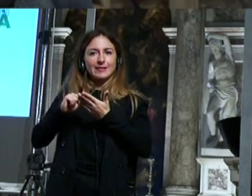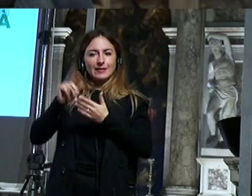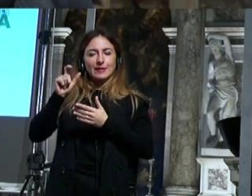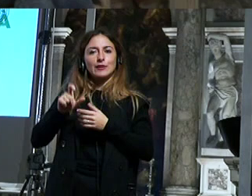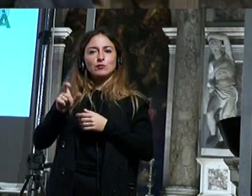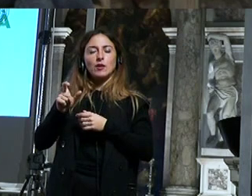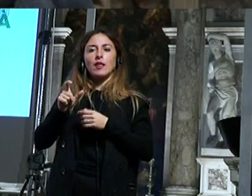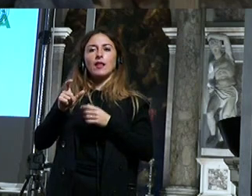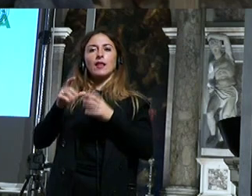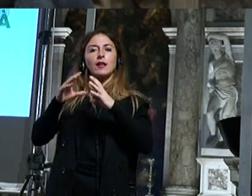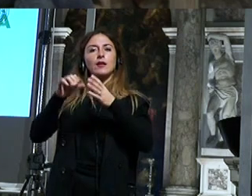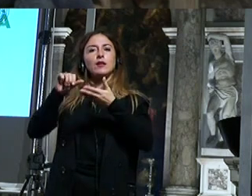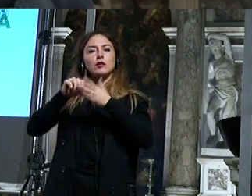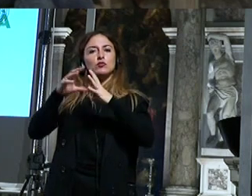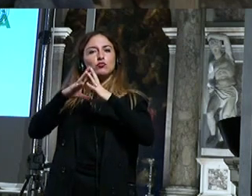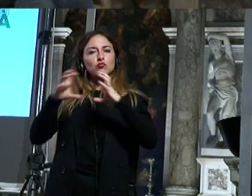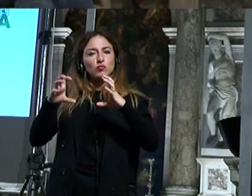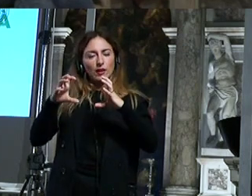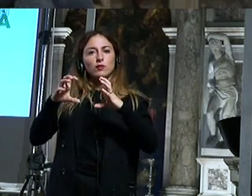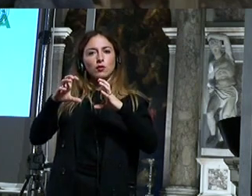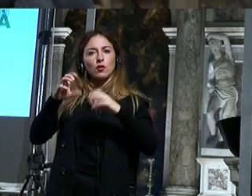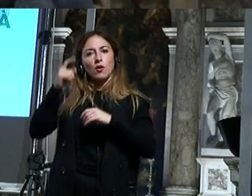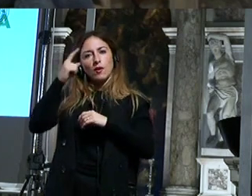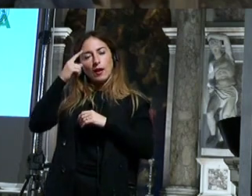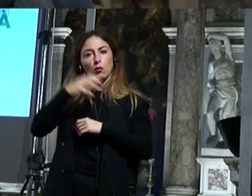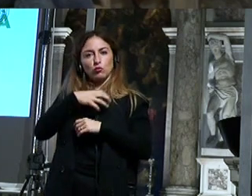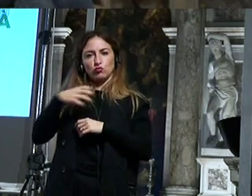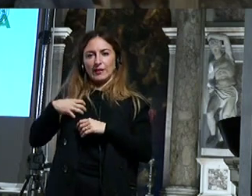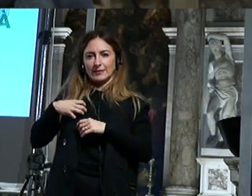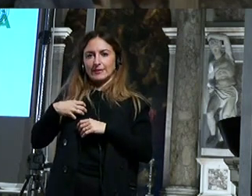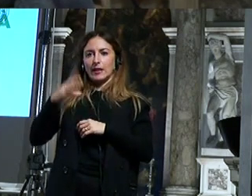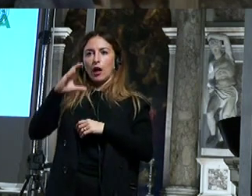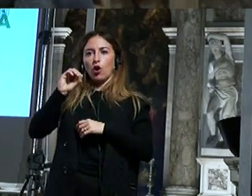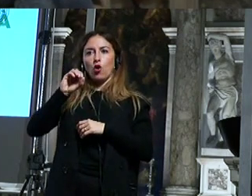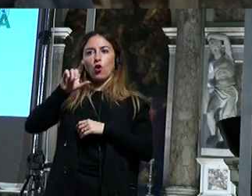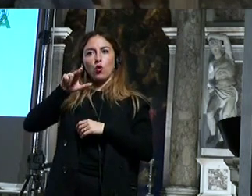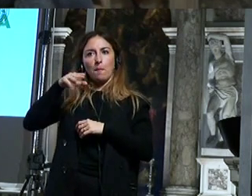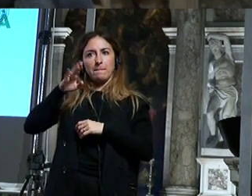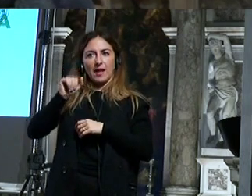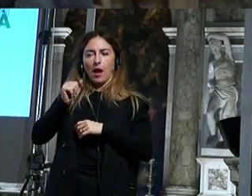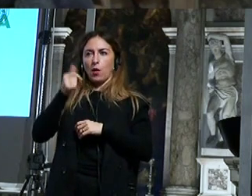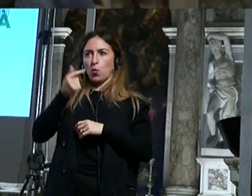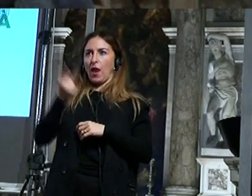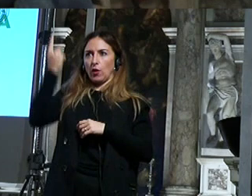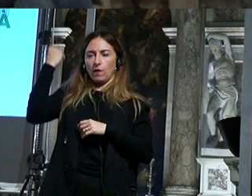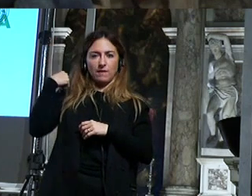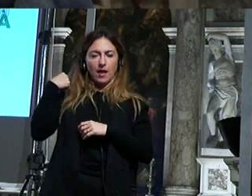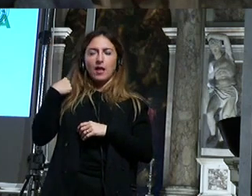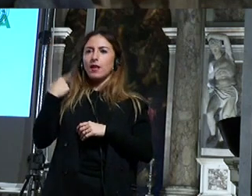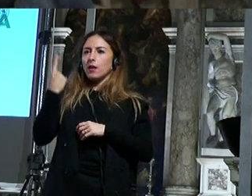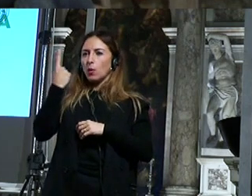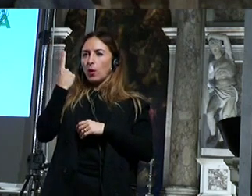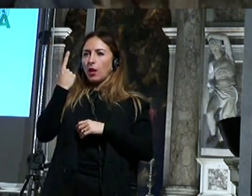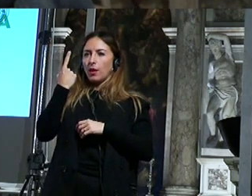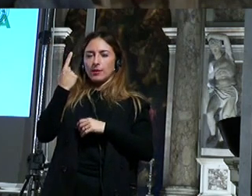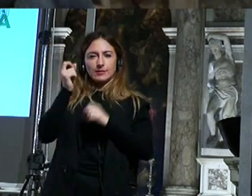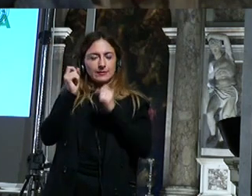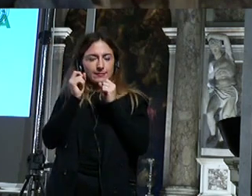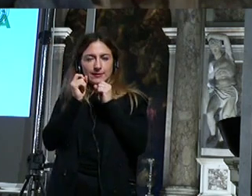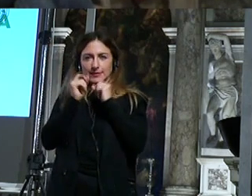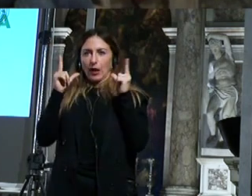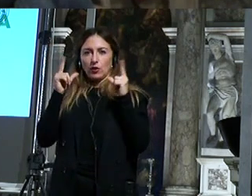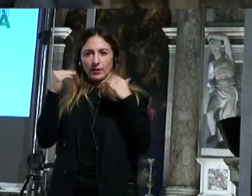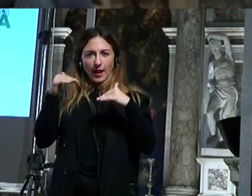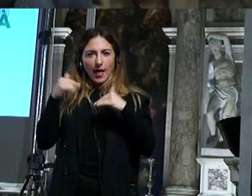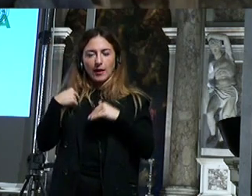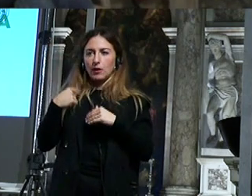Columbia University a year ago. And one of the really, really fascinating things that I found myself talking about and